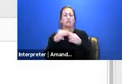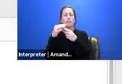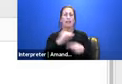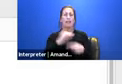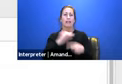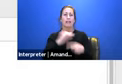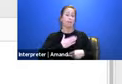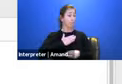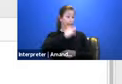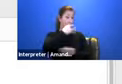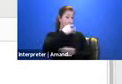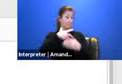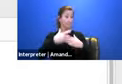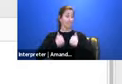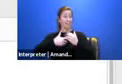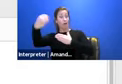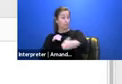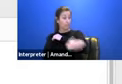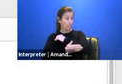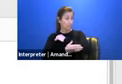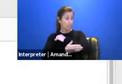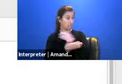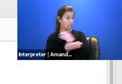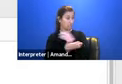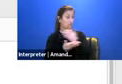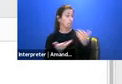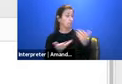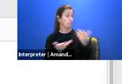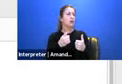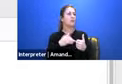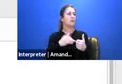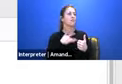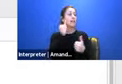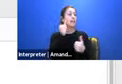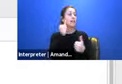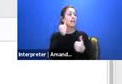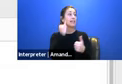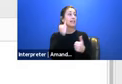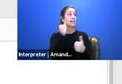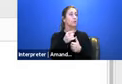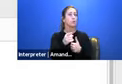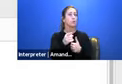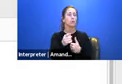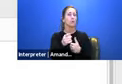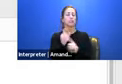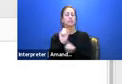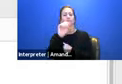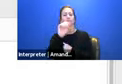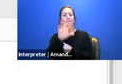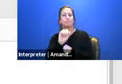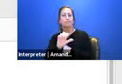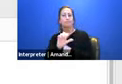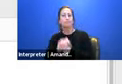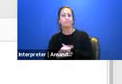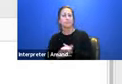If that's something that we can go with, then that's something that I really think that if you put that on the top of the questionnaire to